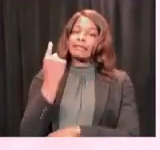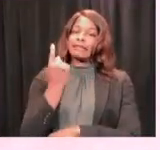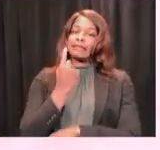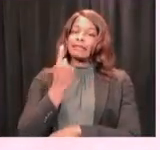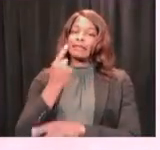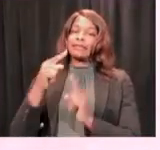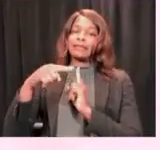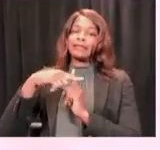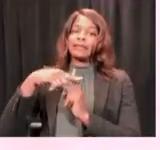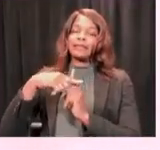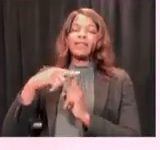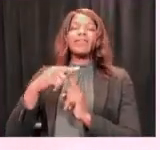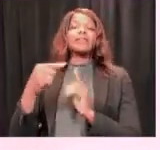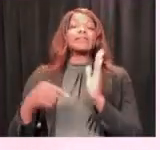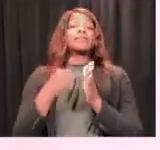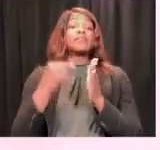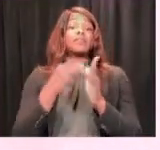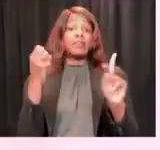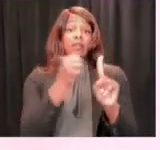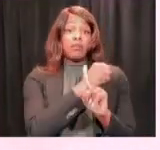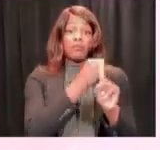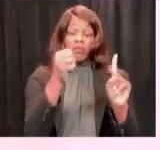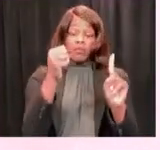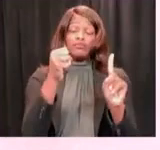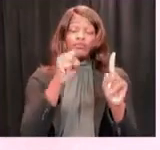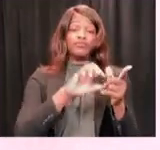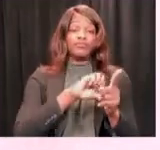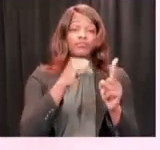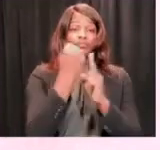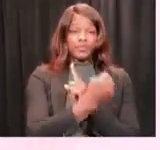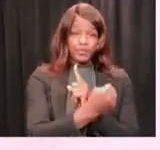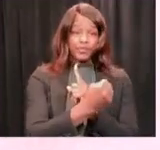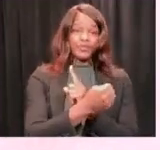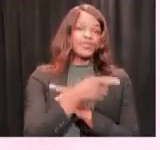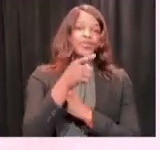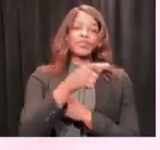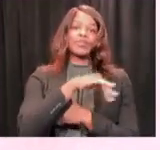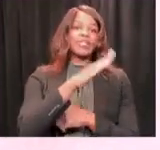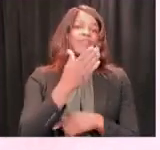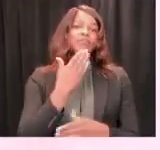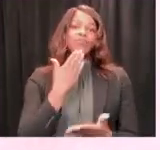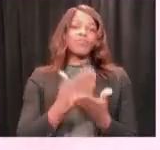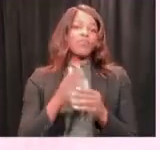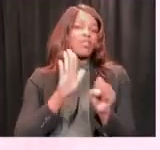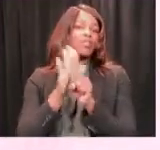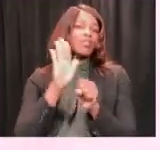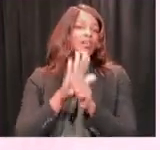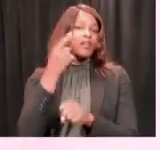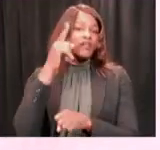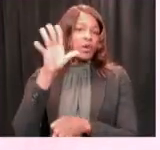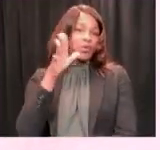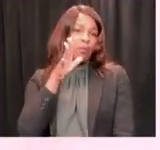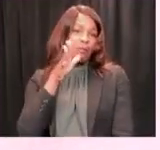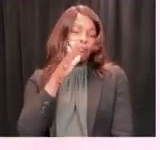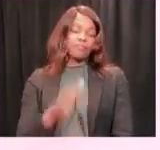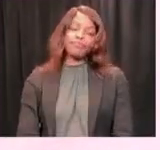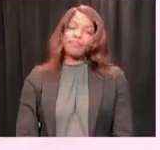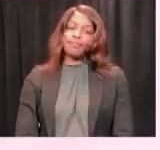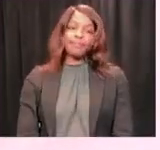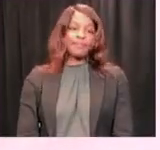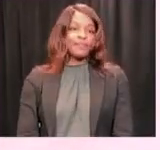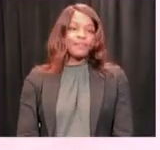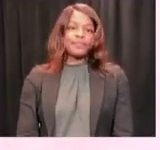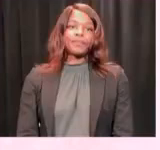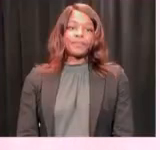In some cases, it's been an abusive situation. It's been a situation where you could never be good enough to her. It's been a situation